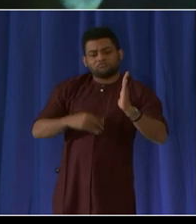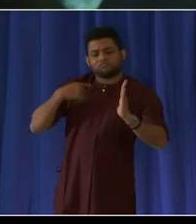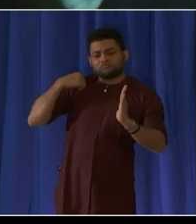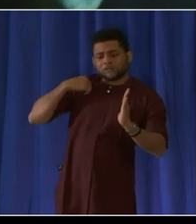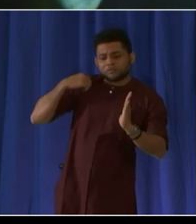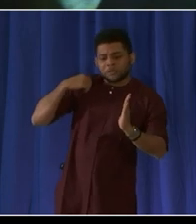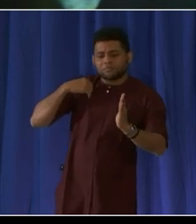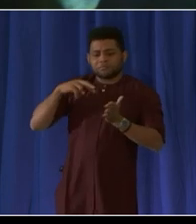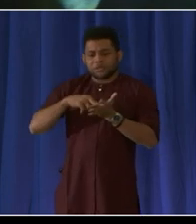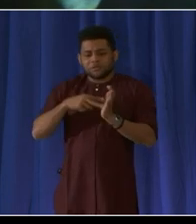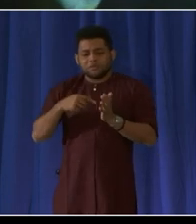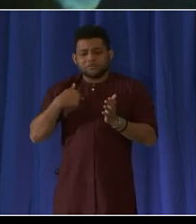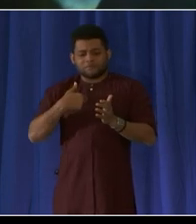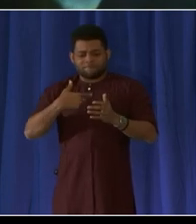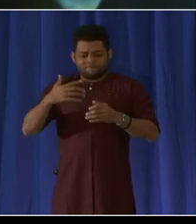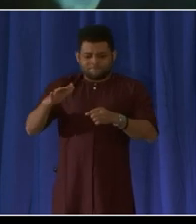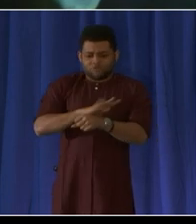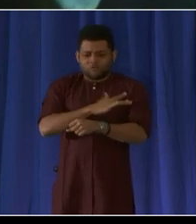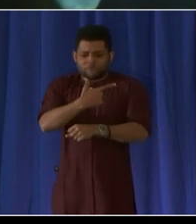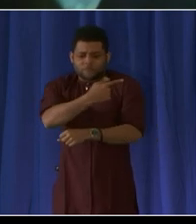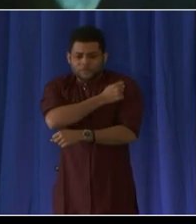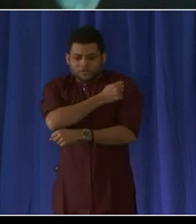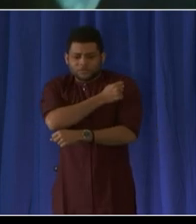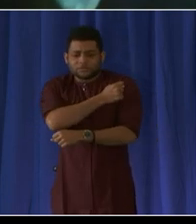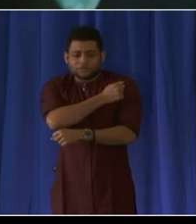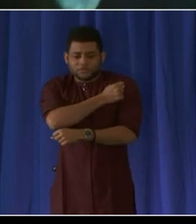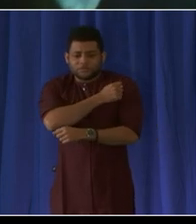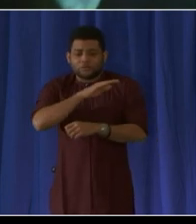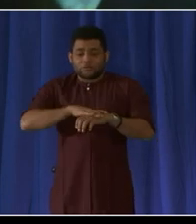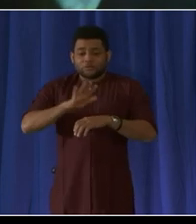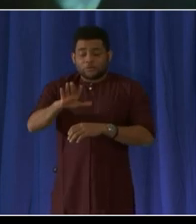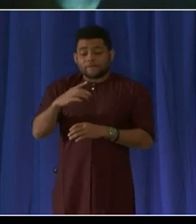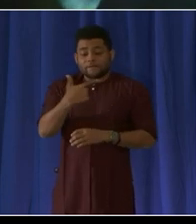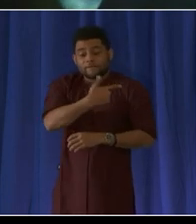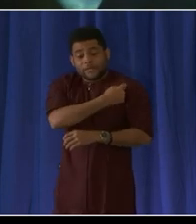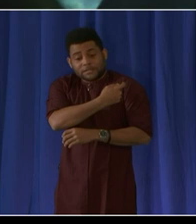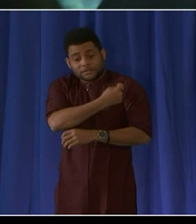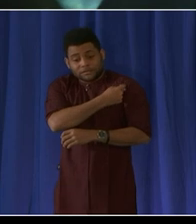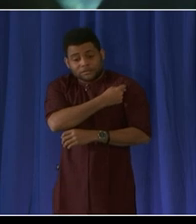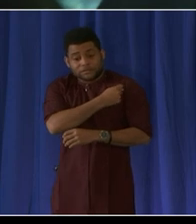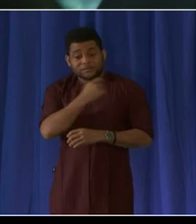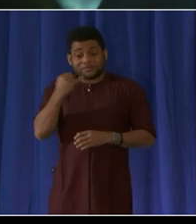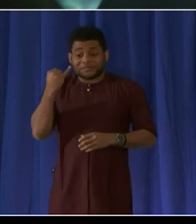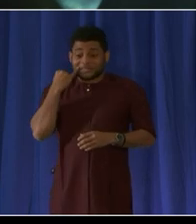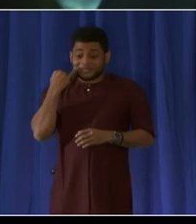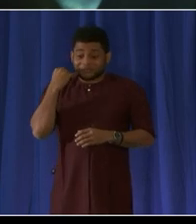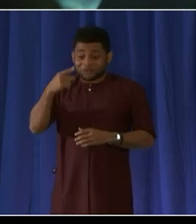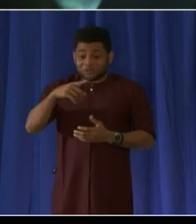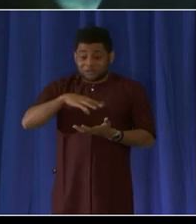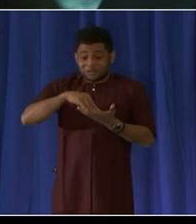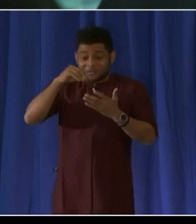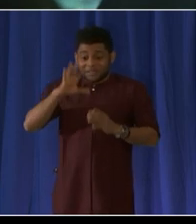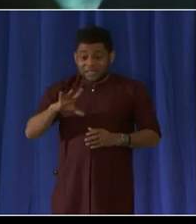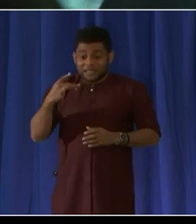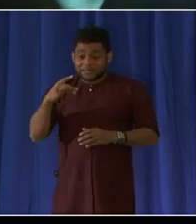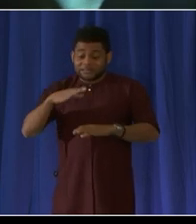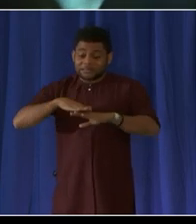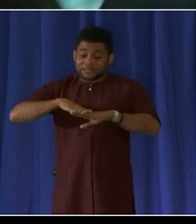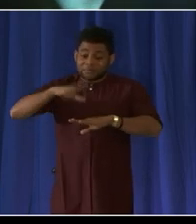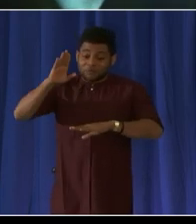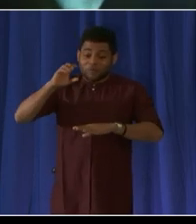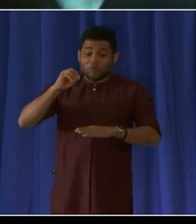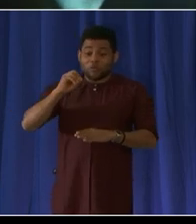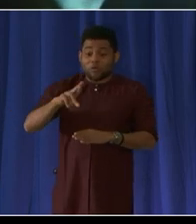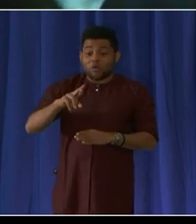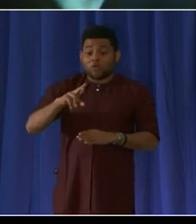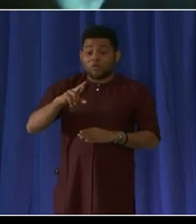are considered fully up to date on your vaccines. But if you're a student 18 or older,